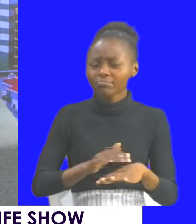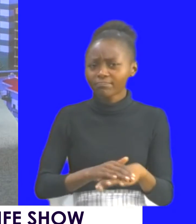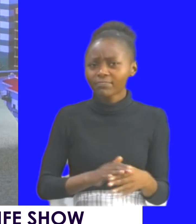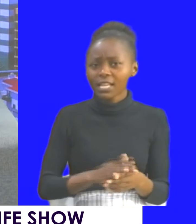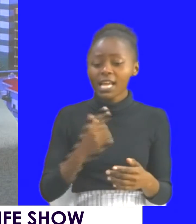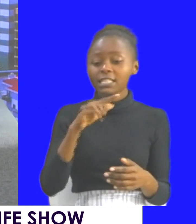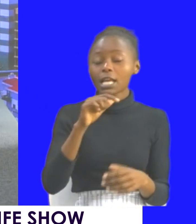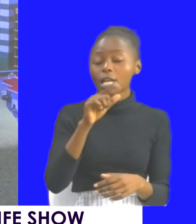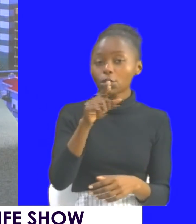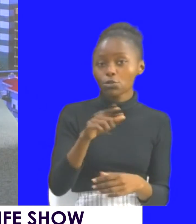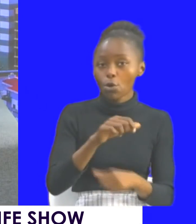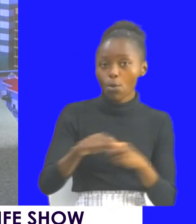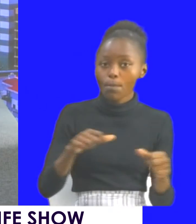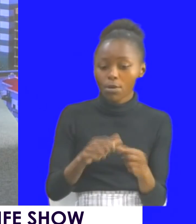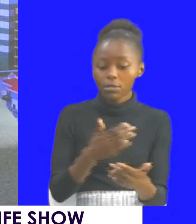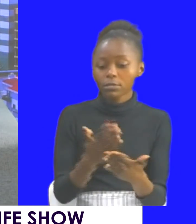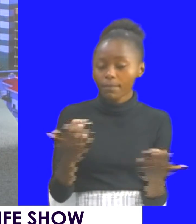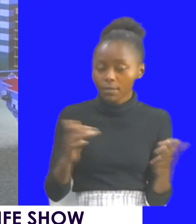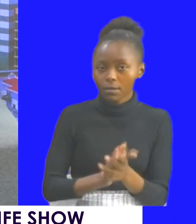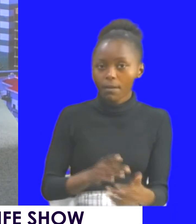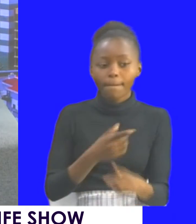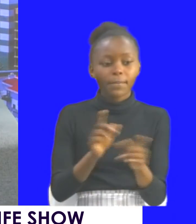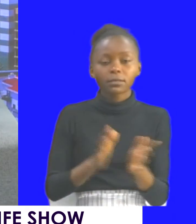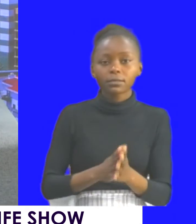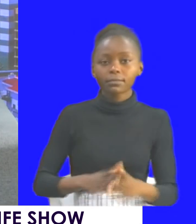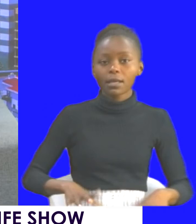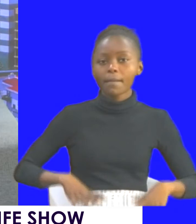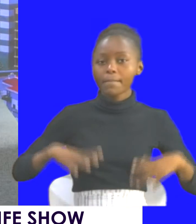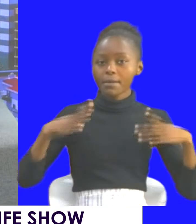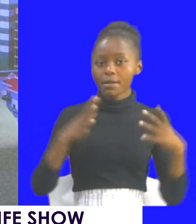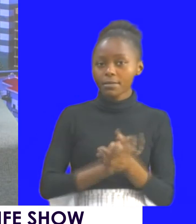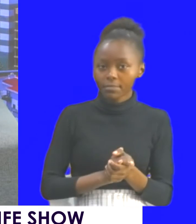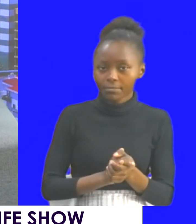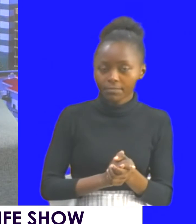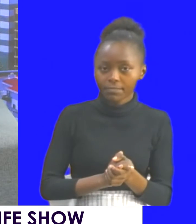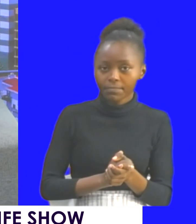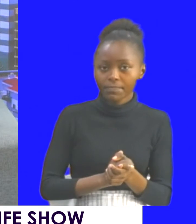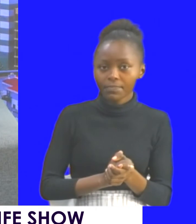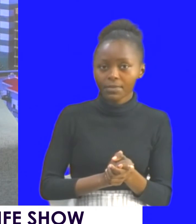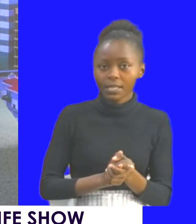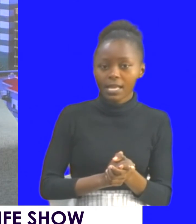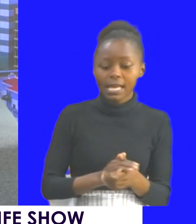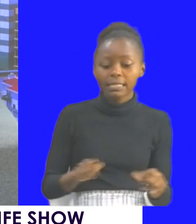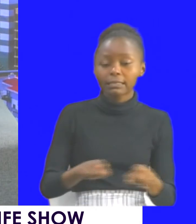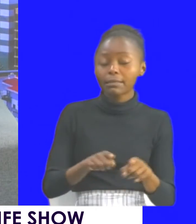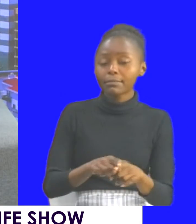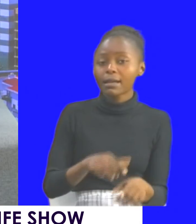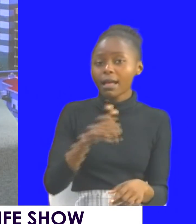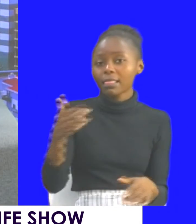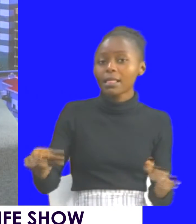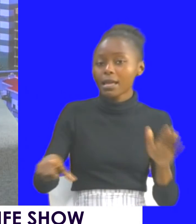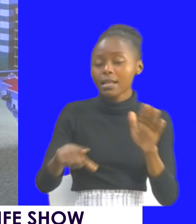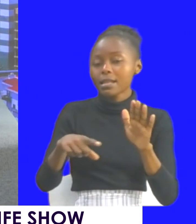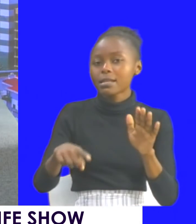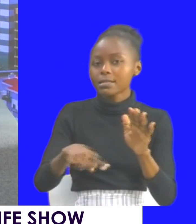But negative emotions like pride and lust and despair and all manner of negative emotions and sorrows and